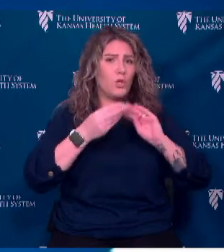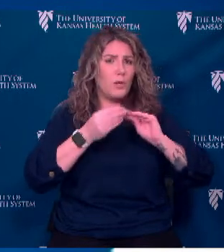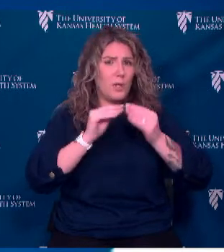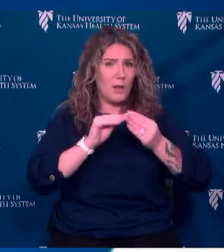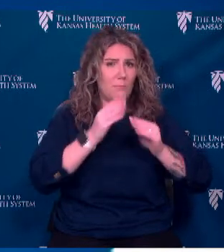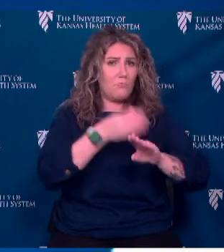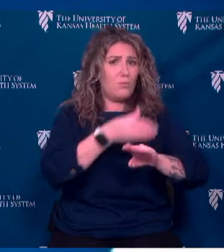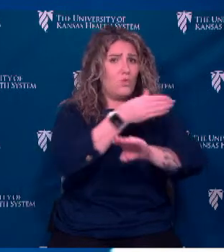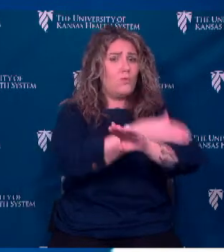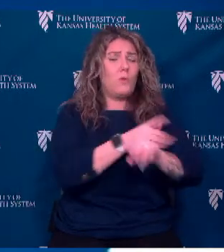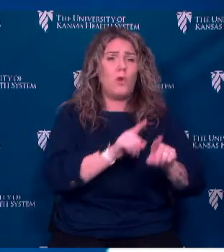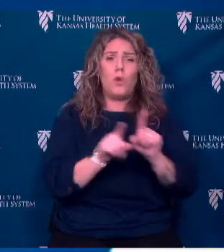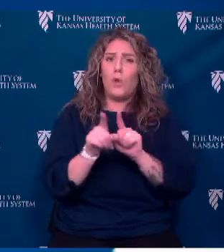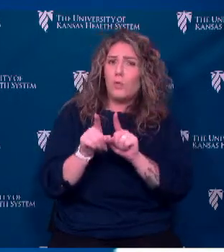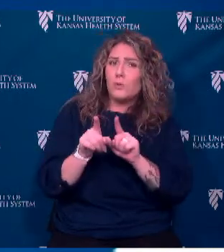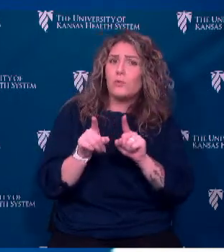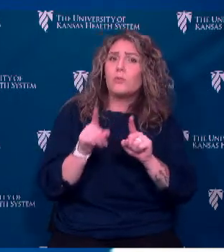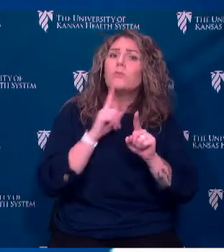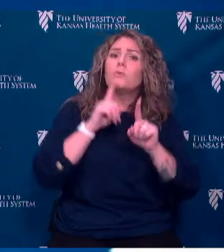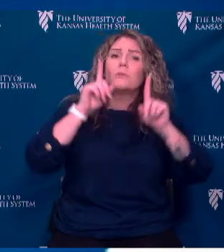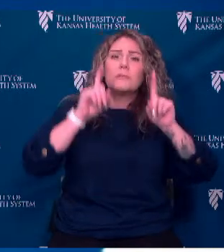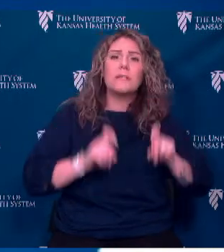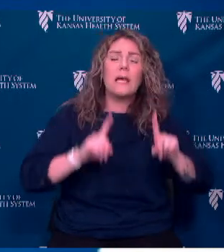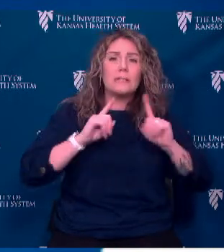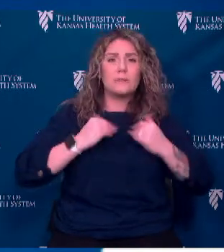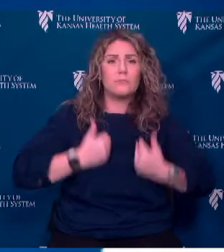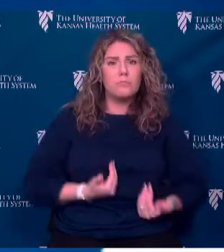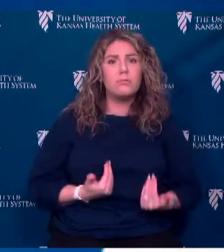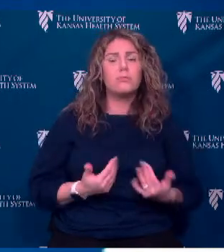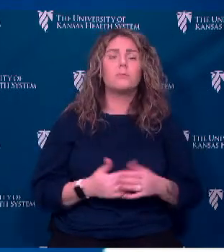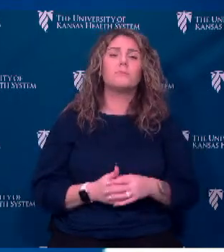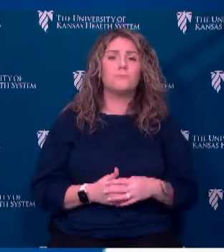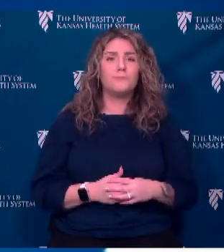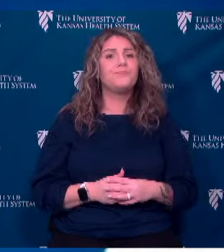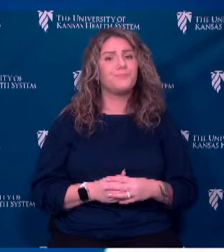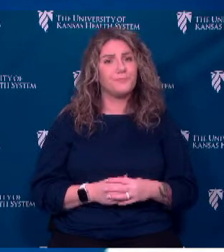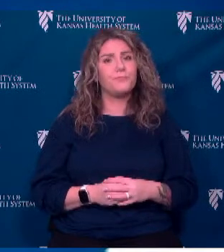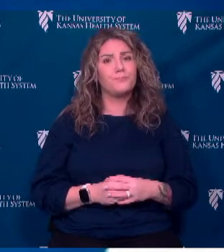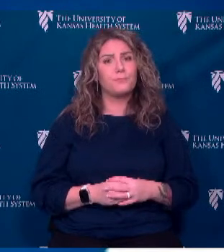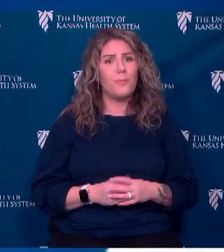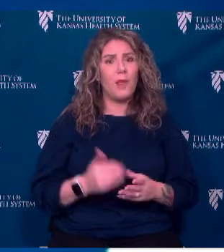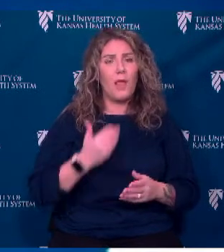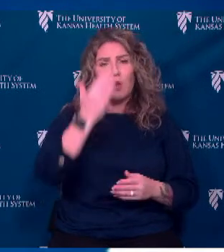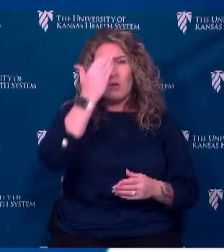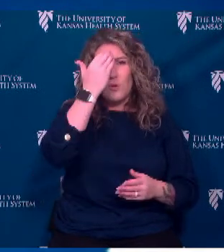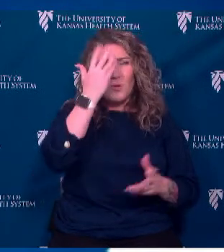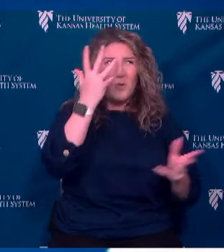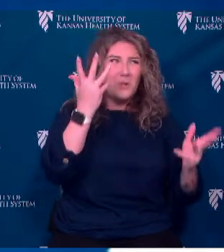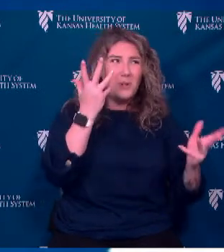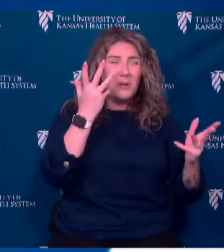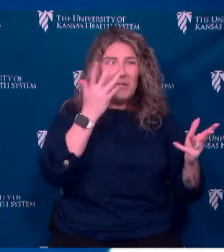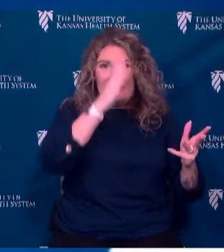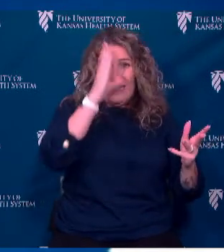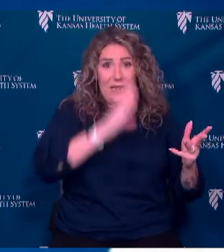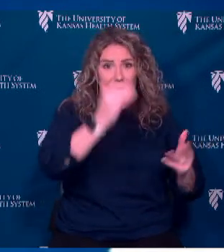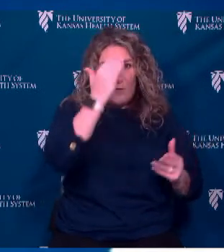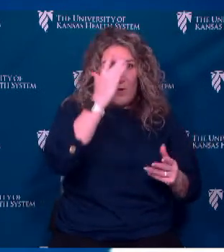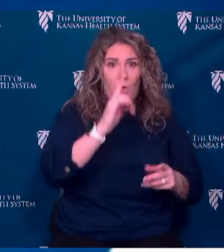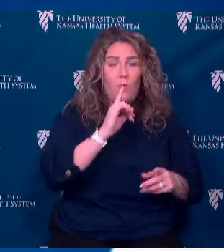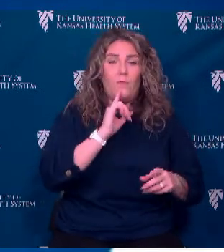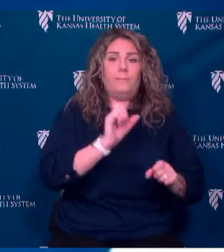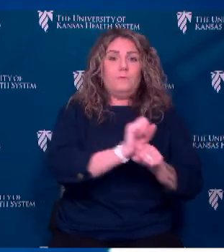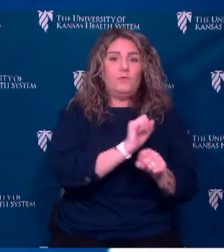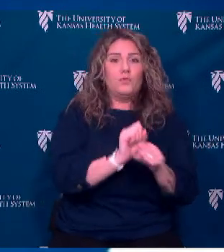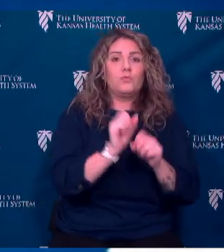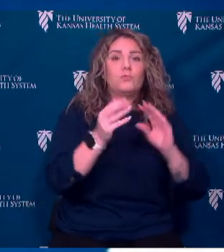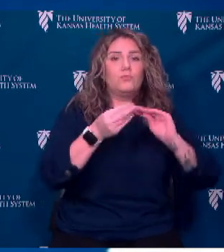I also think there's probably some testing fatigue. So I never really know for sure if the numbers, I know